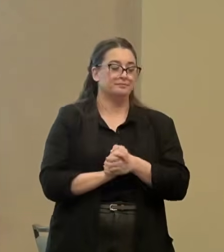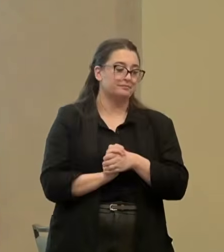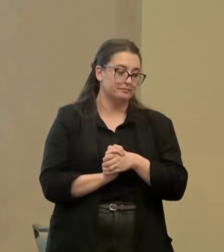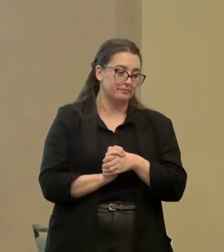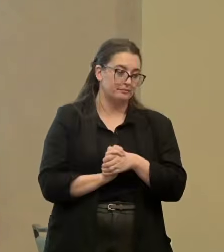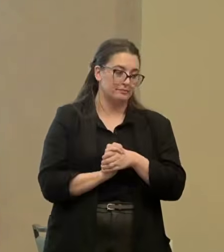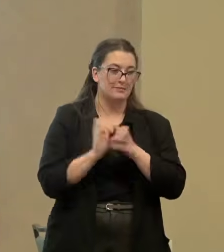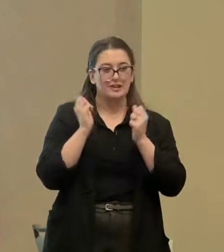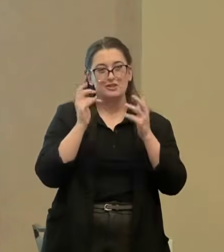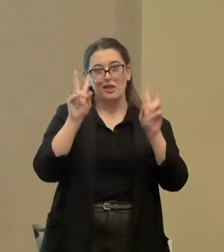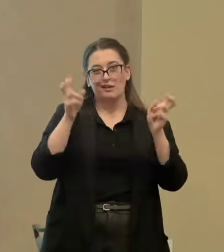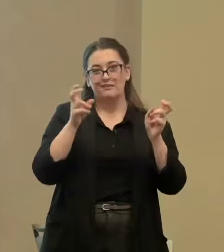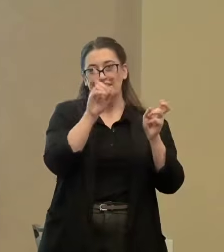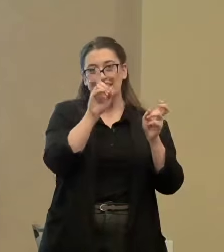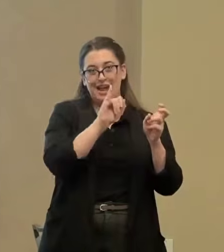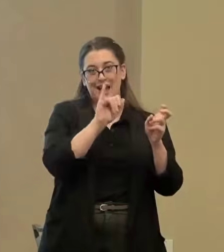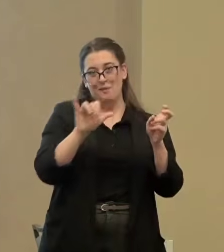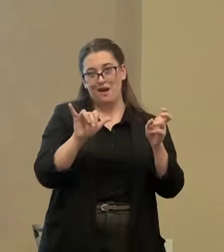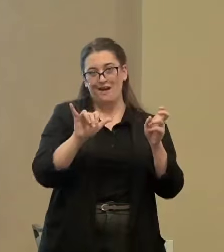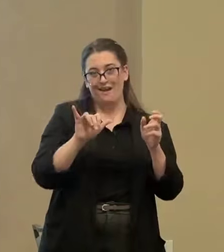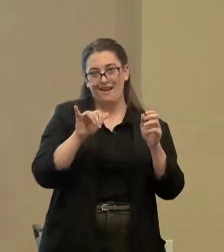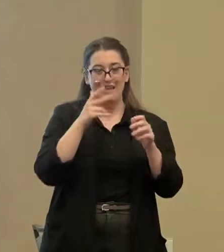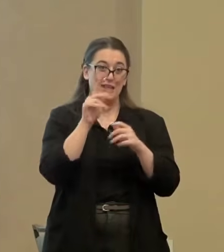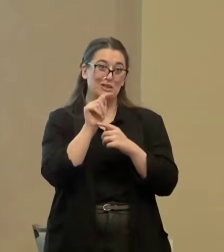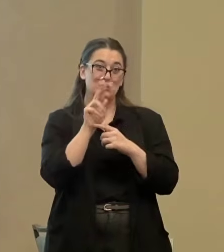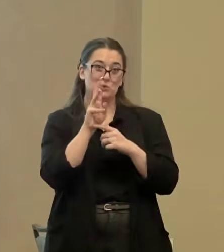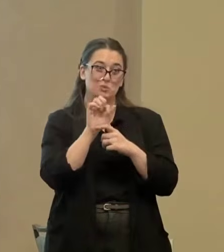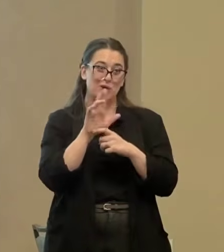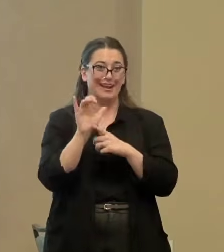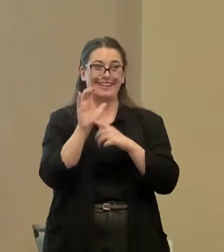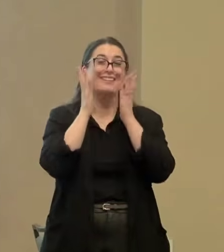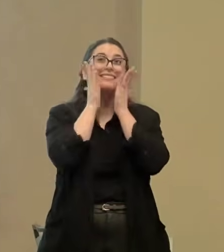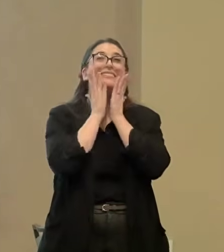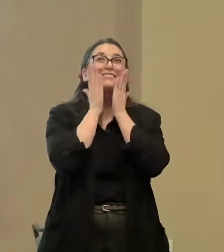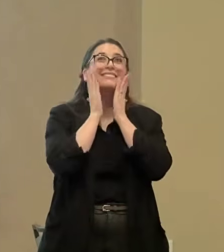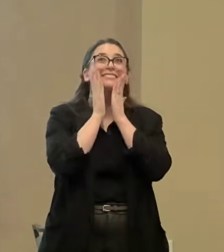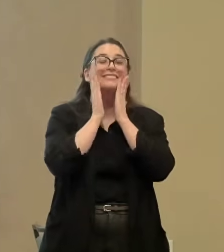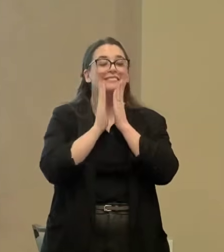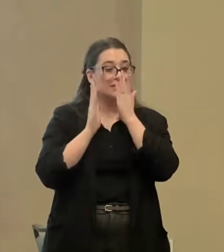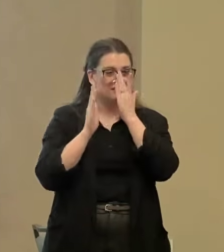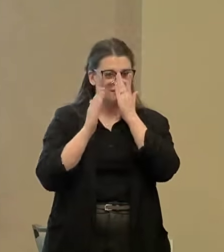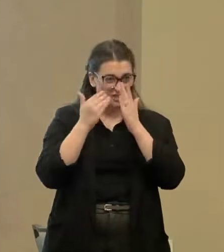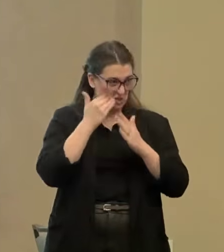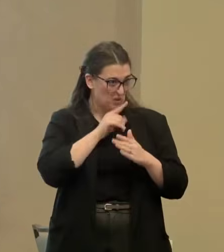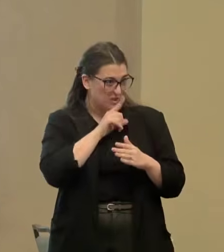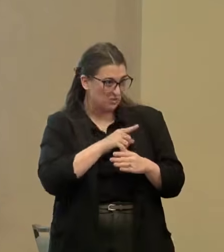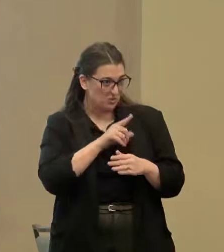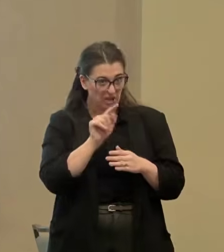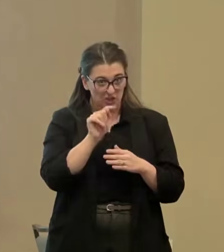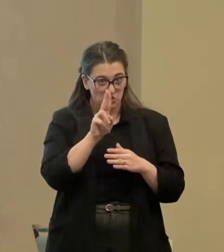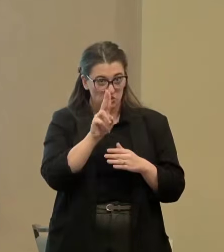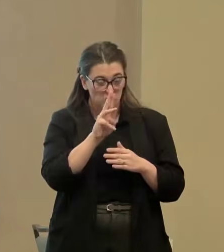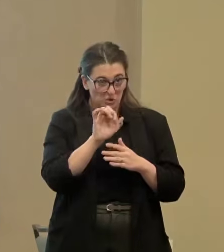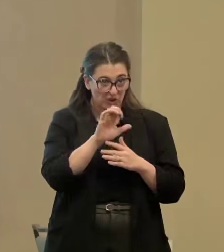there's a lot of do-it-yourself at home. Let me take this turmeric and just put it on my face. Like, do you even know if that's real turmeric?